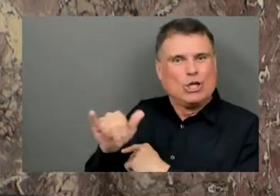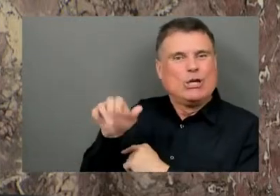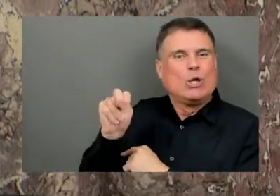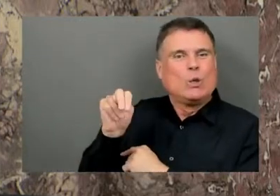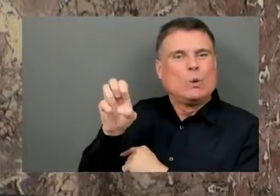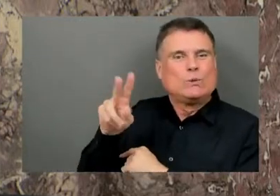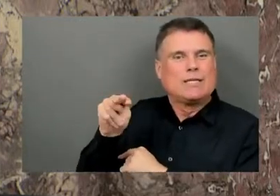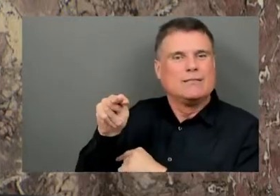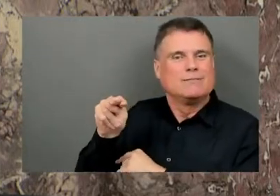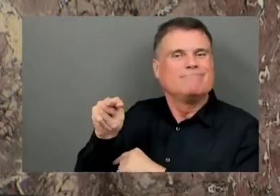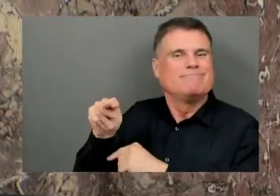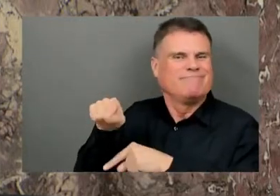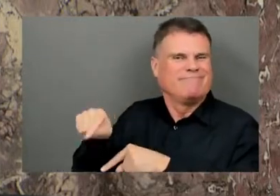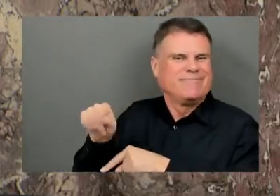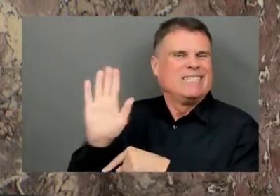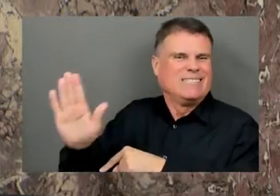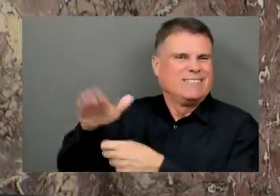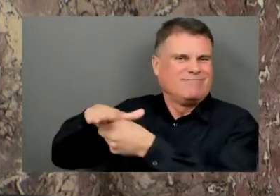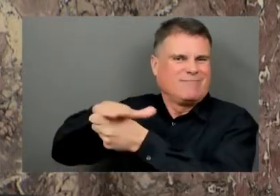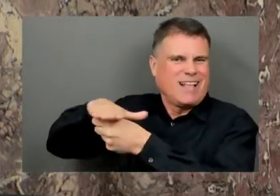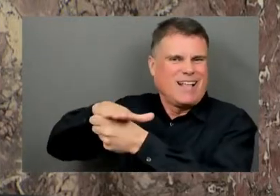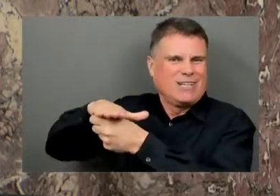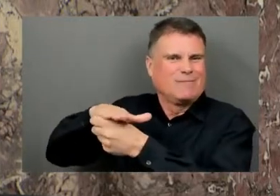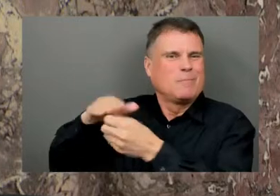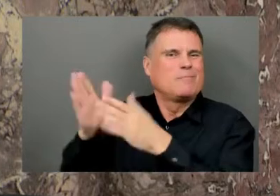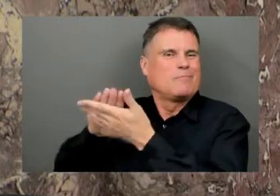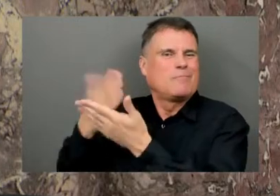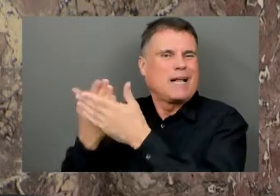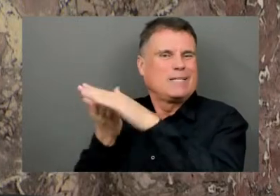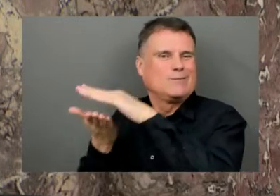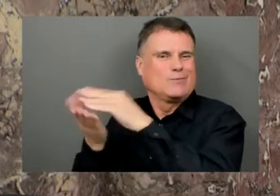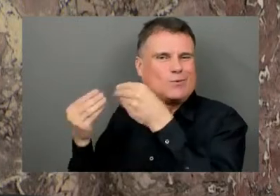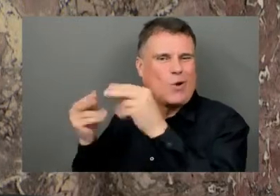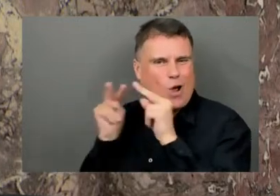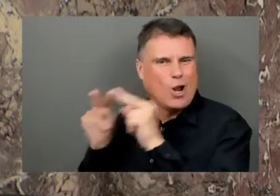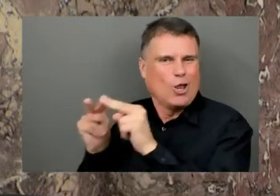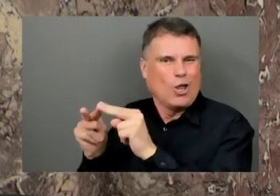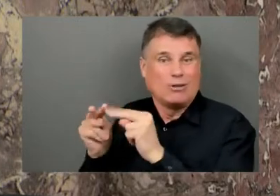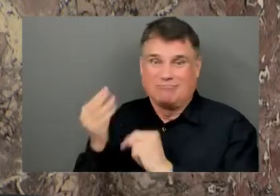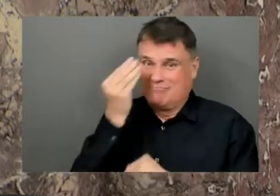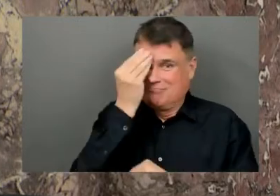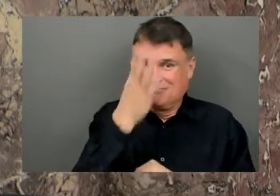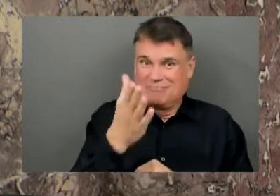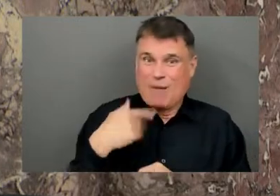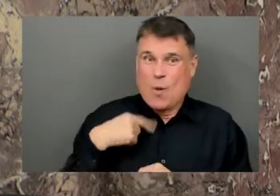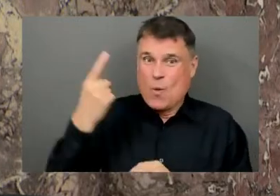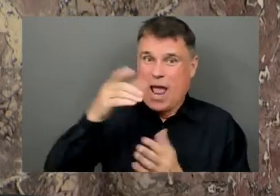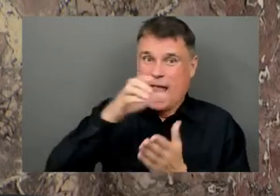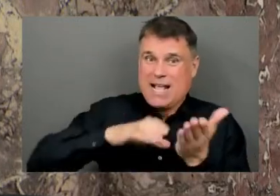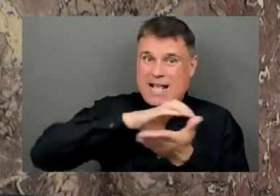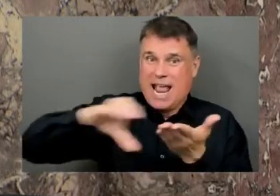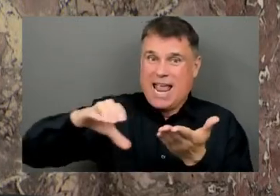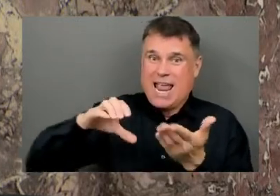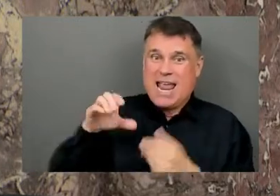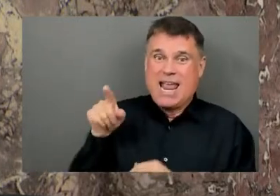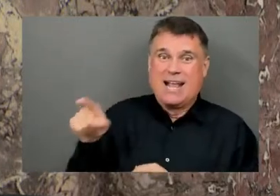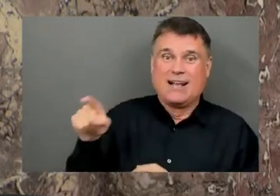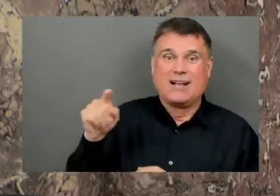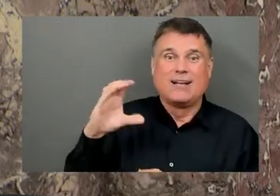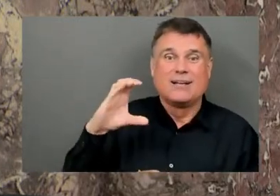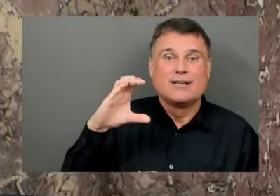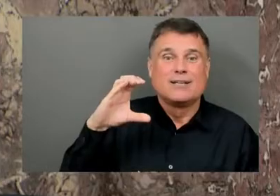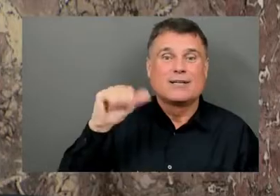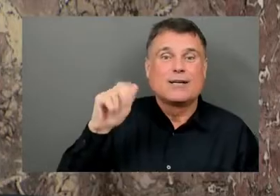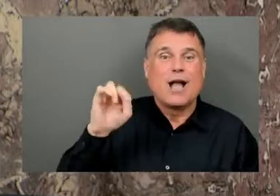I can tell you, the cardamom gulab jamun cake is delicious. Just go and try it. Thank you very much, Mr.